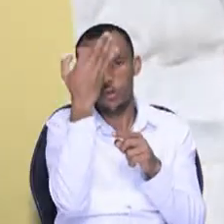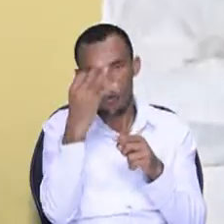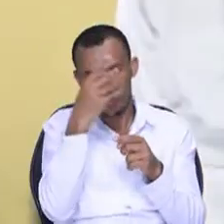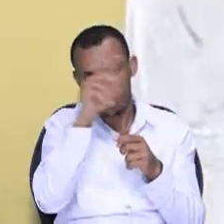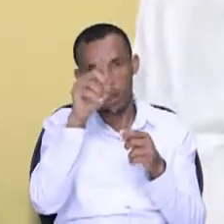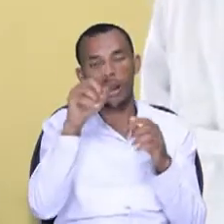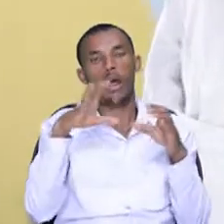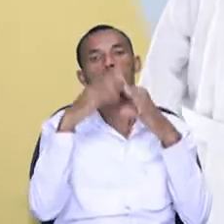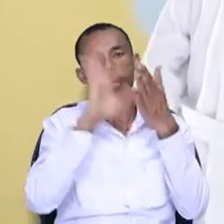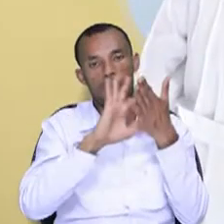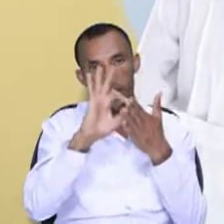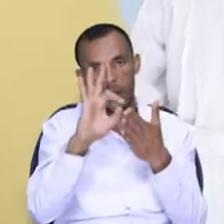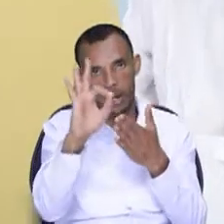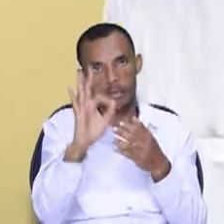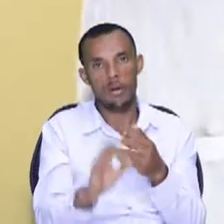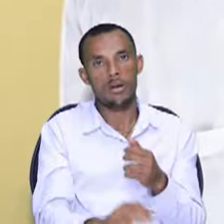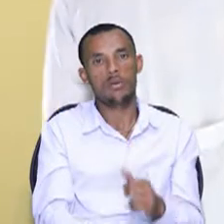table.